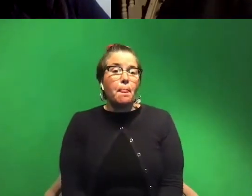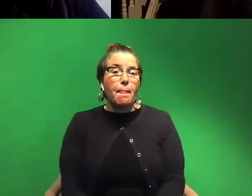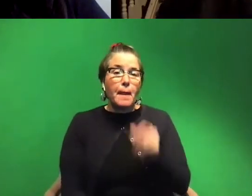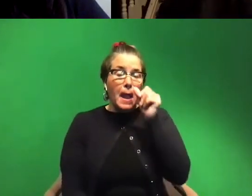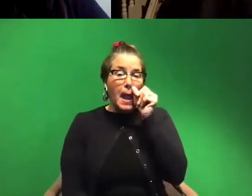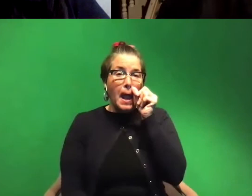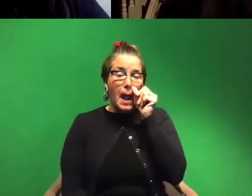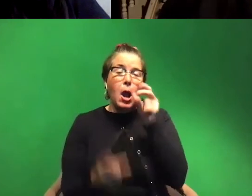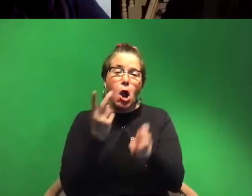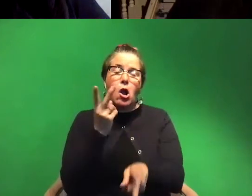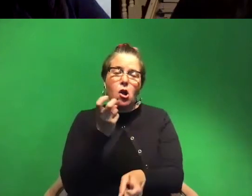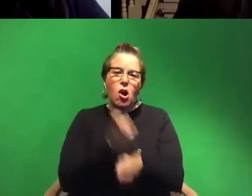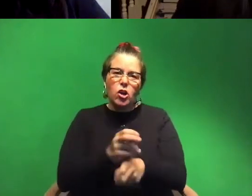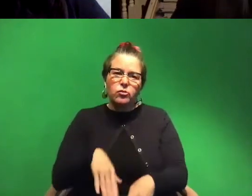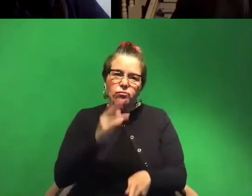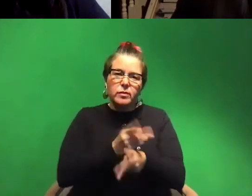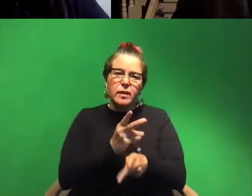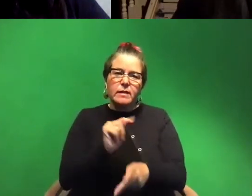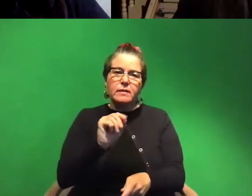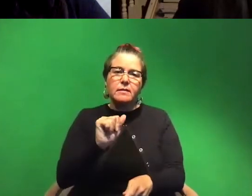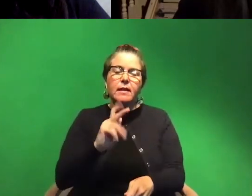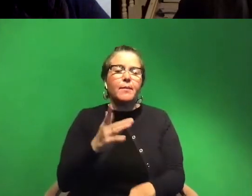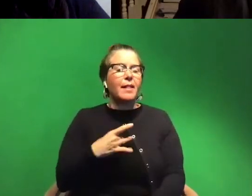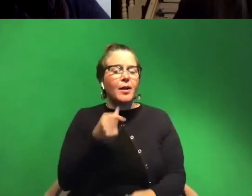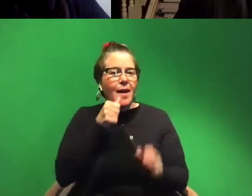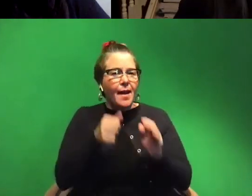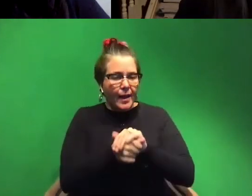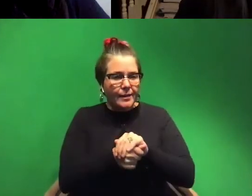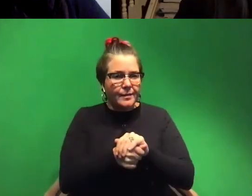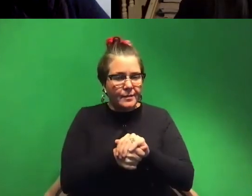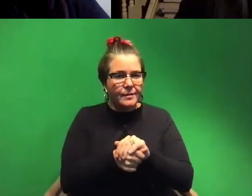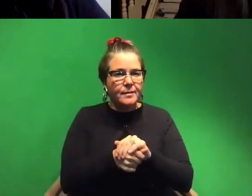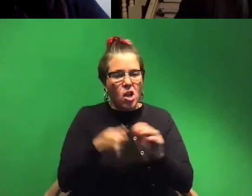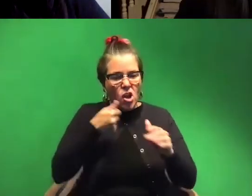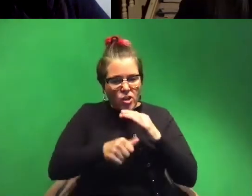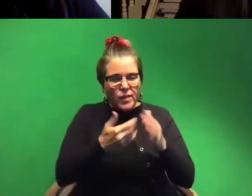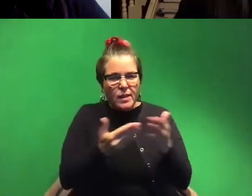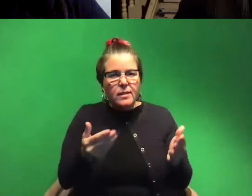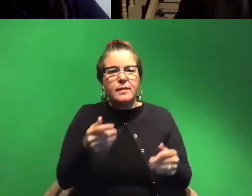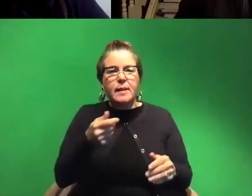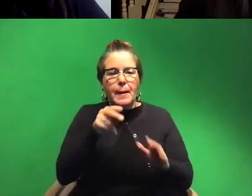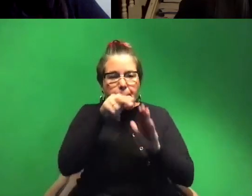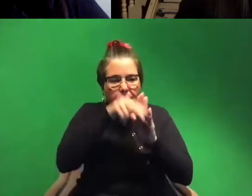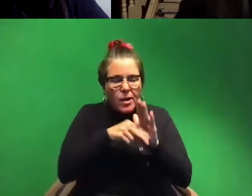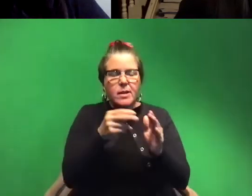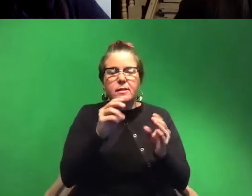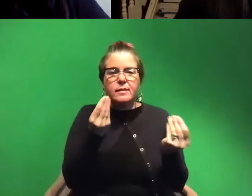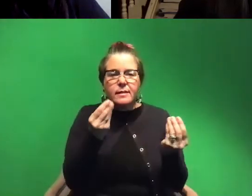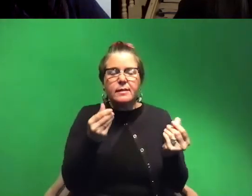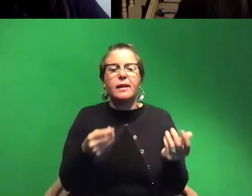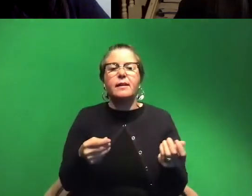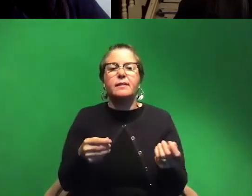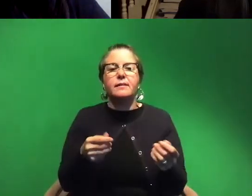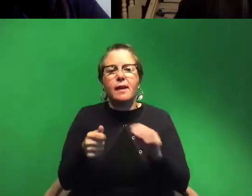to raise in a tank because they like to hide. Mm-hmm. So they like to hide under things. They like to bury themselves in sand. They like to hide